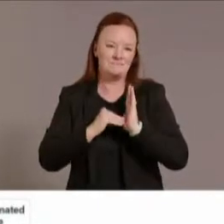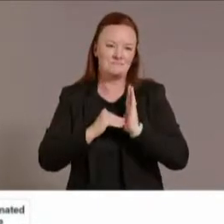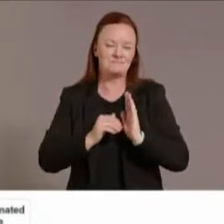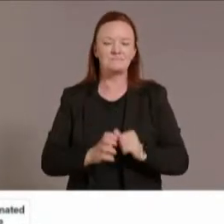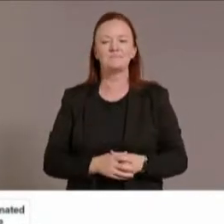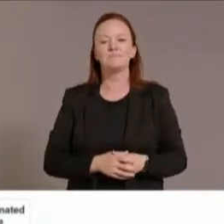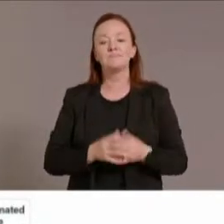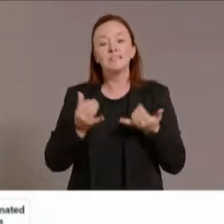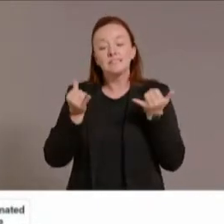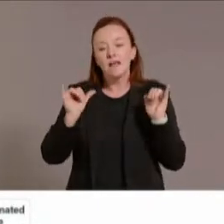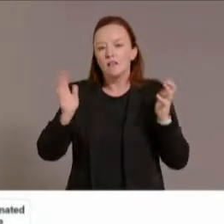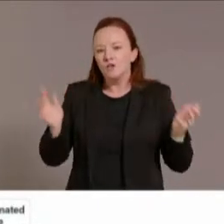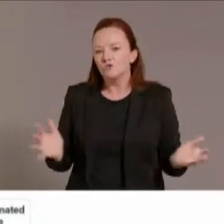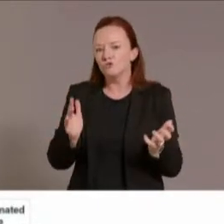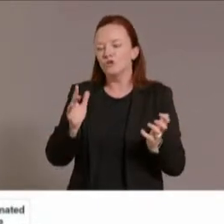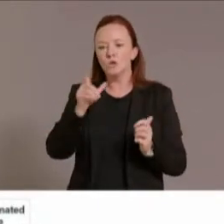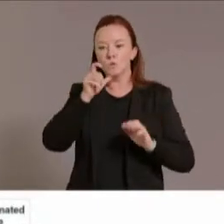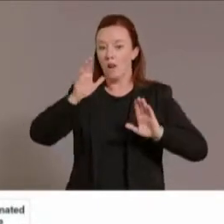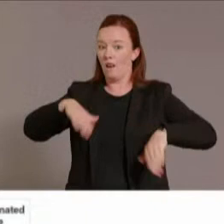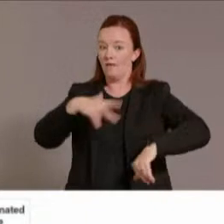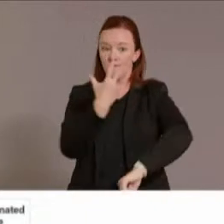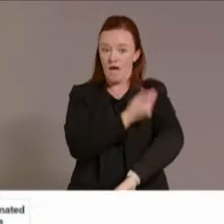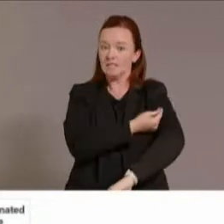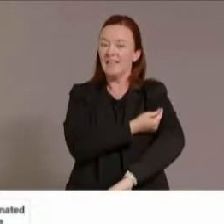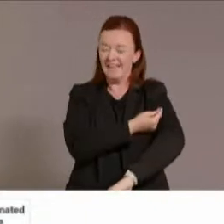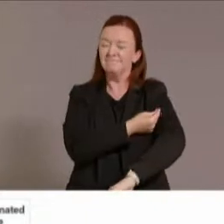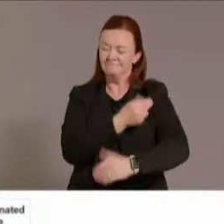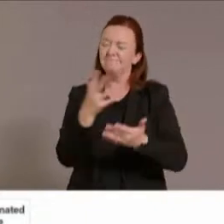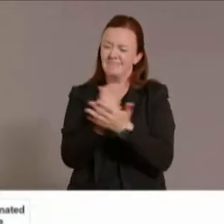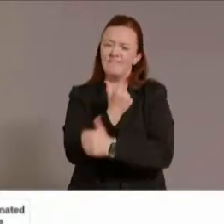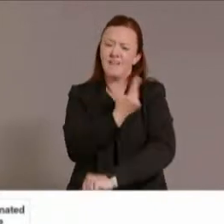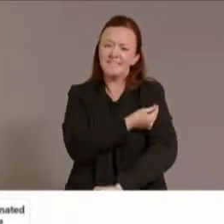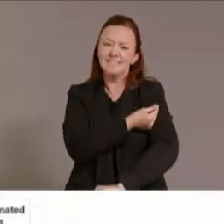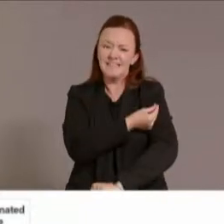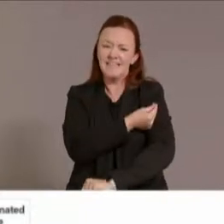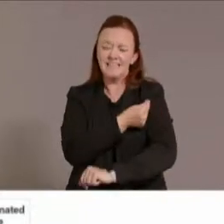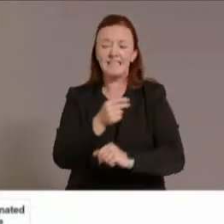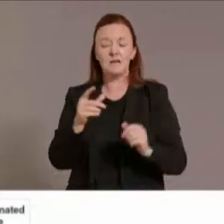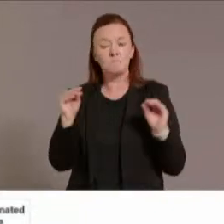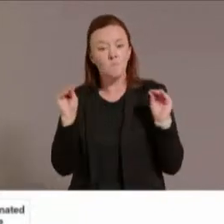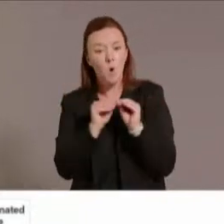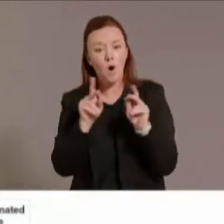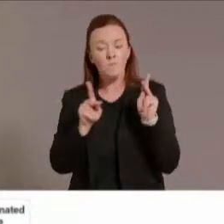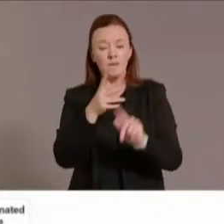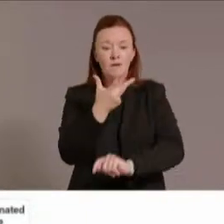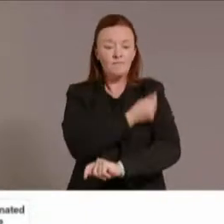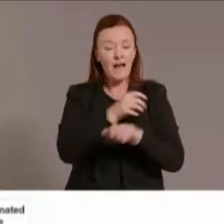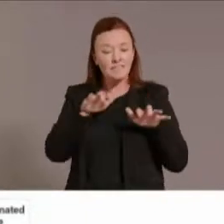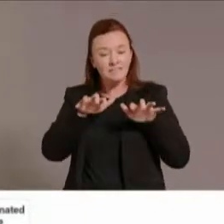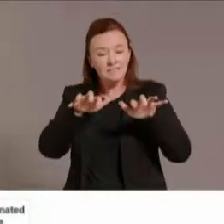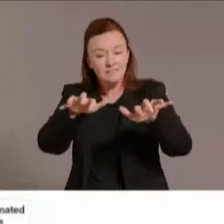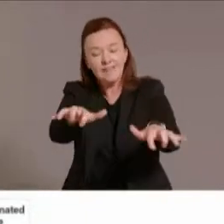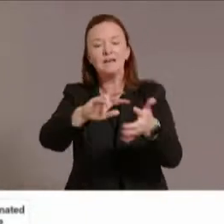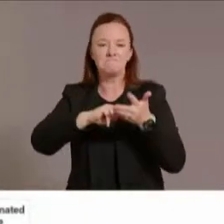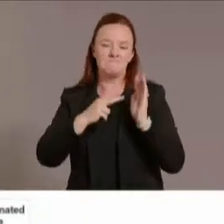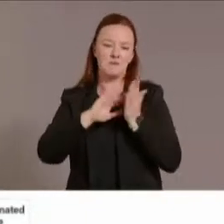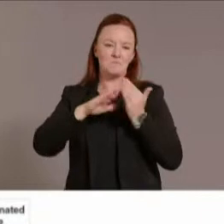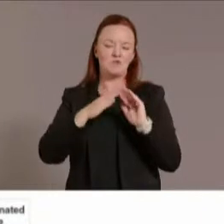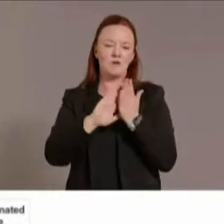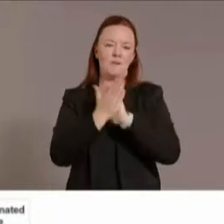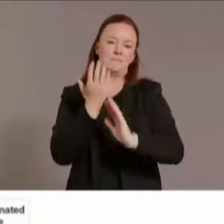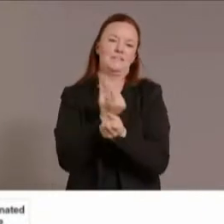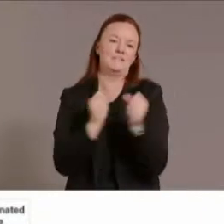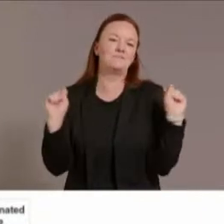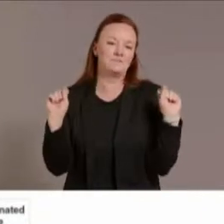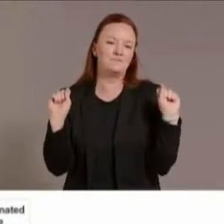those that are unvaccinated to get vaccinated. The more people we can get vaccinated, the safer our communities will be. And there